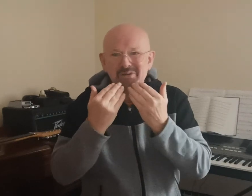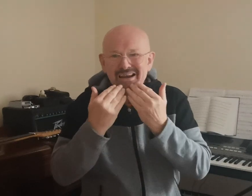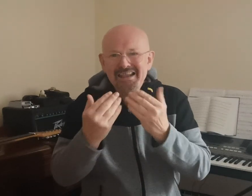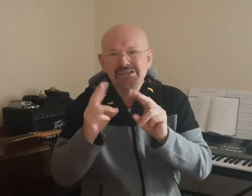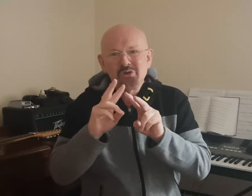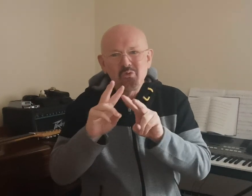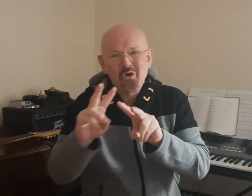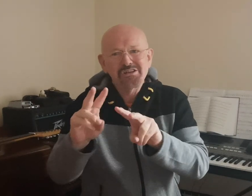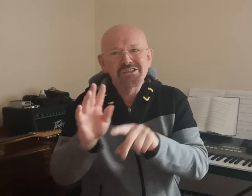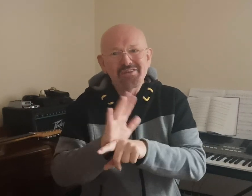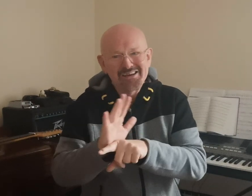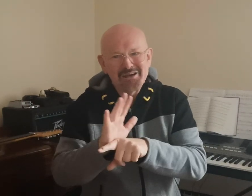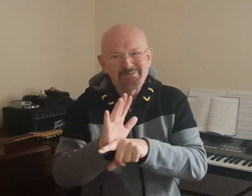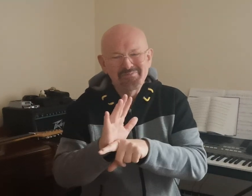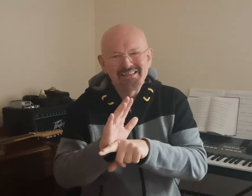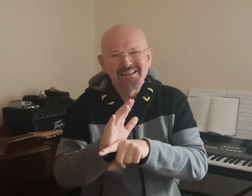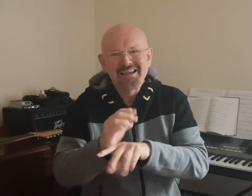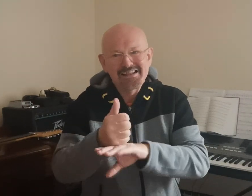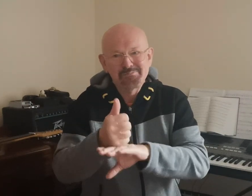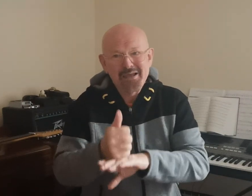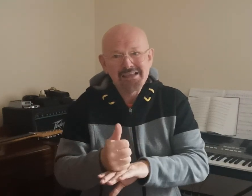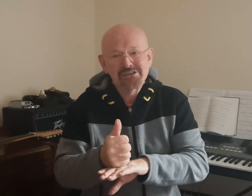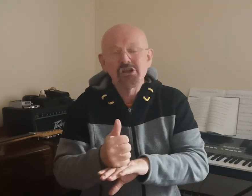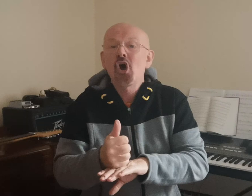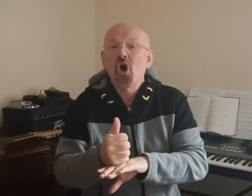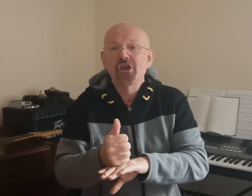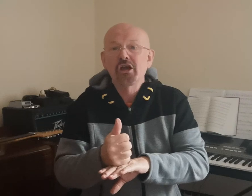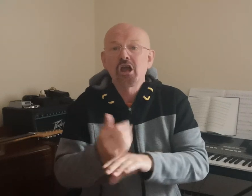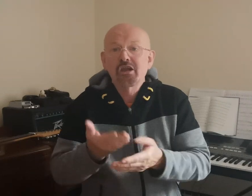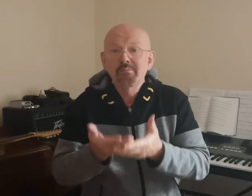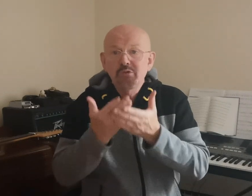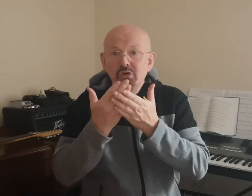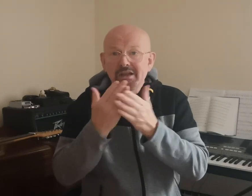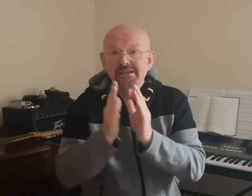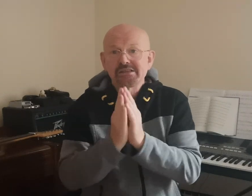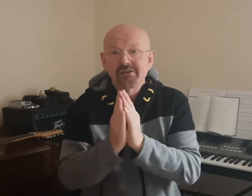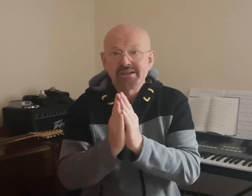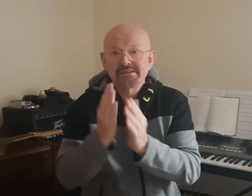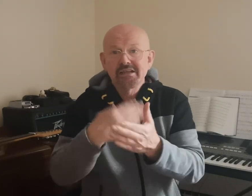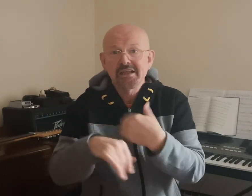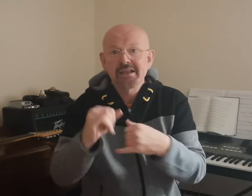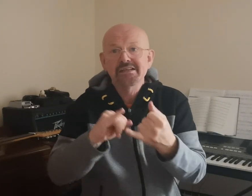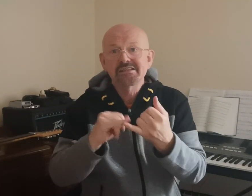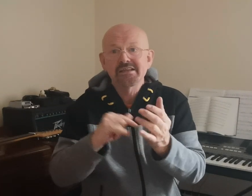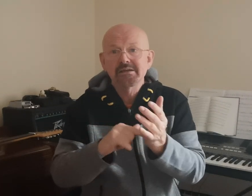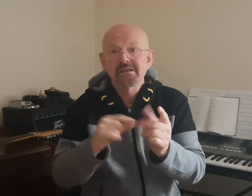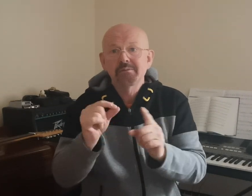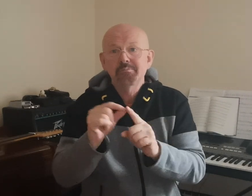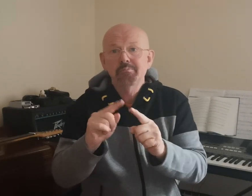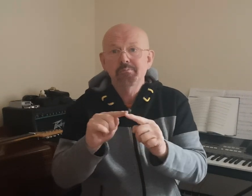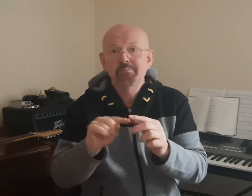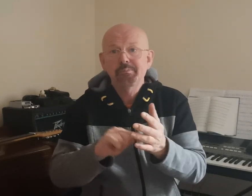So please watch the video. It's based on a communion service in